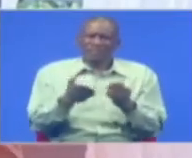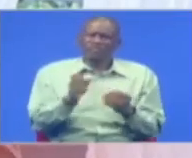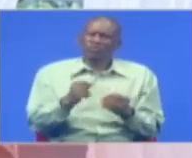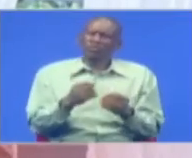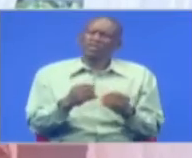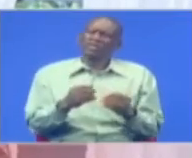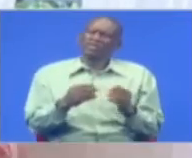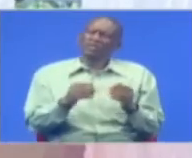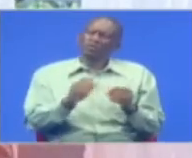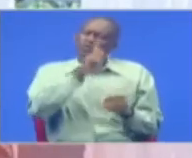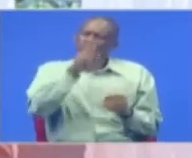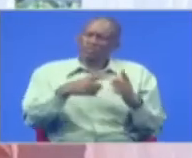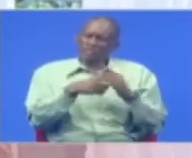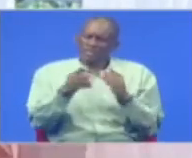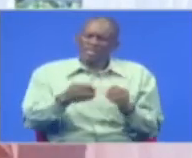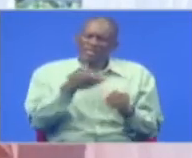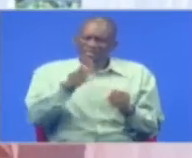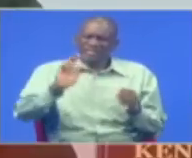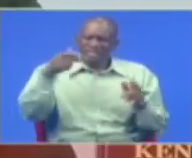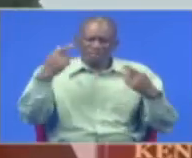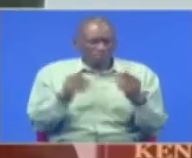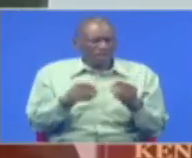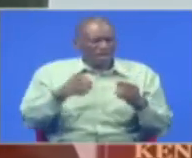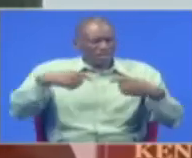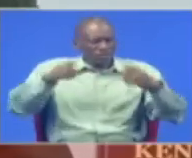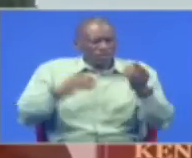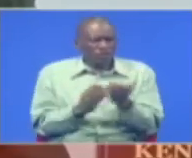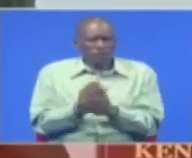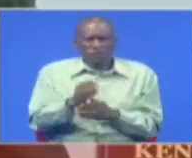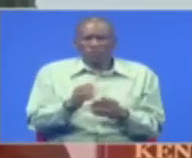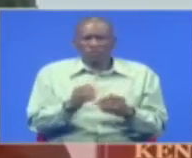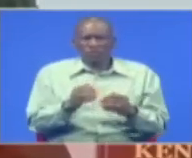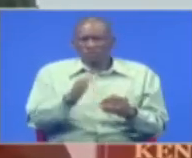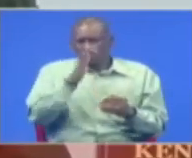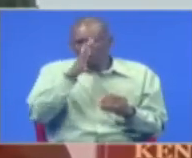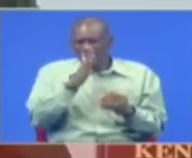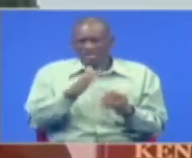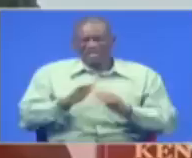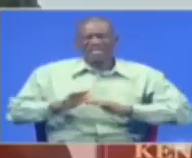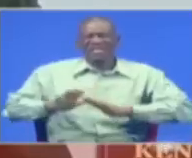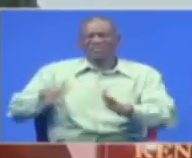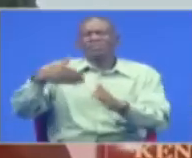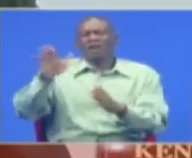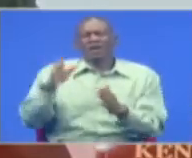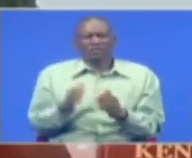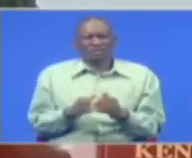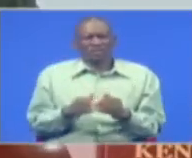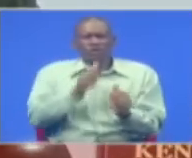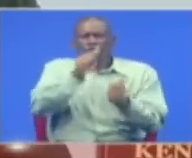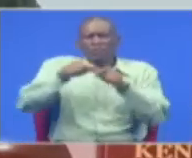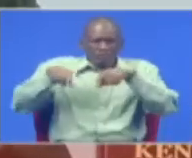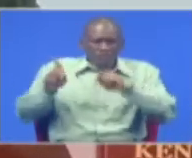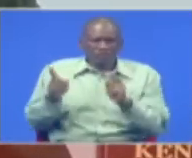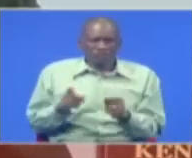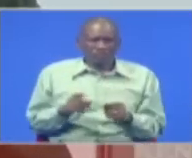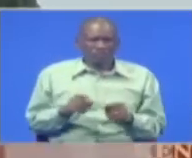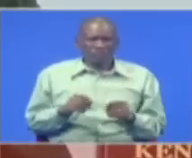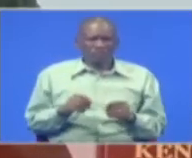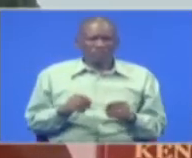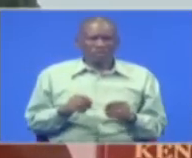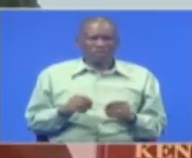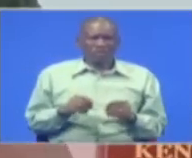cheating, we just lock them out, let them compete amongst themselves. But then for a sportsperson,